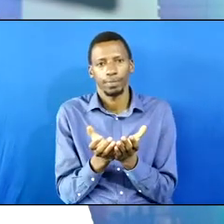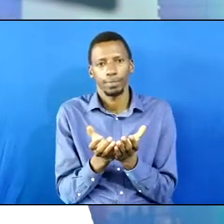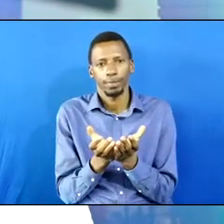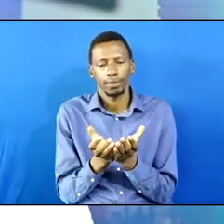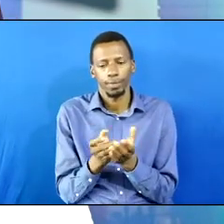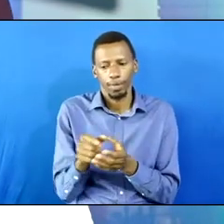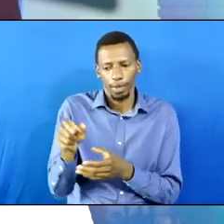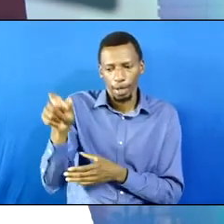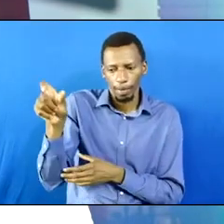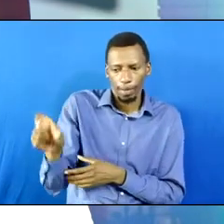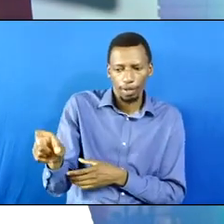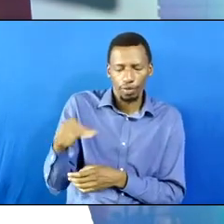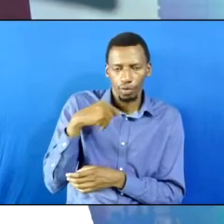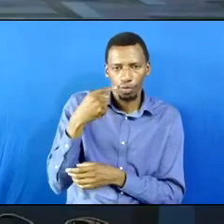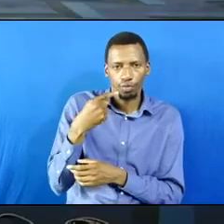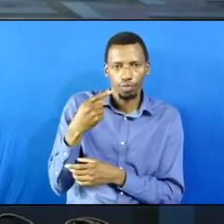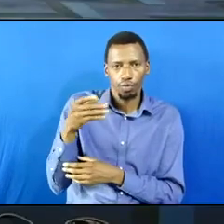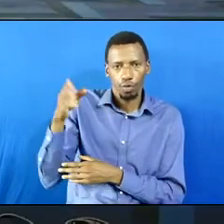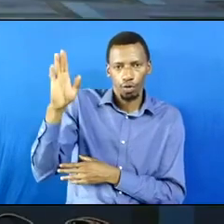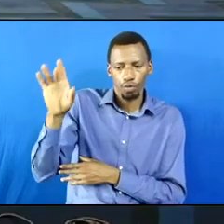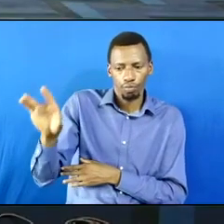One who was chosen.